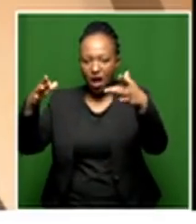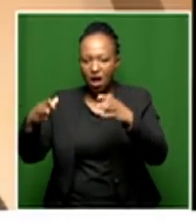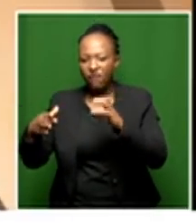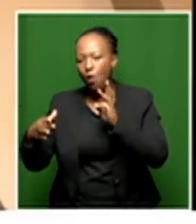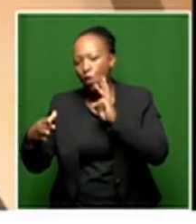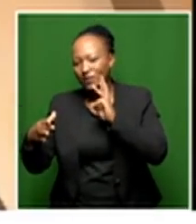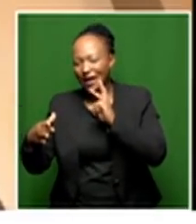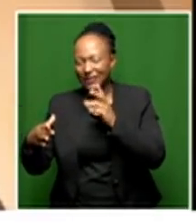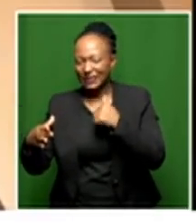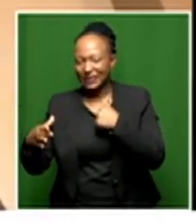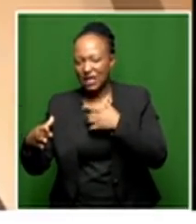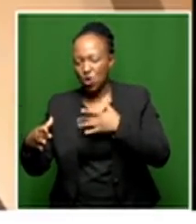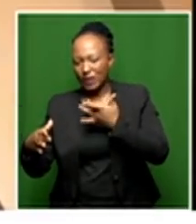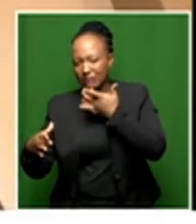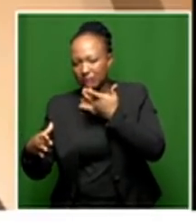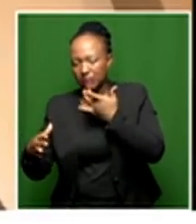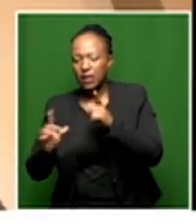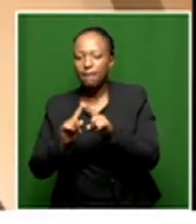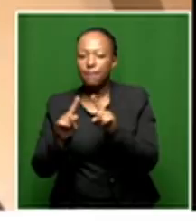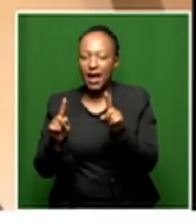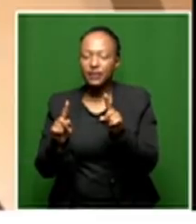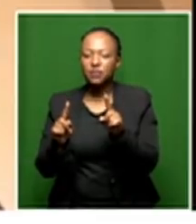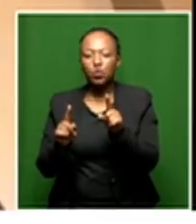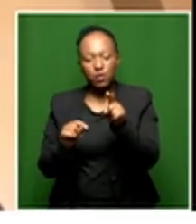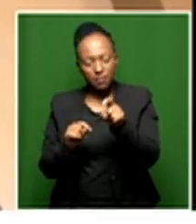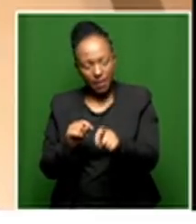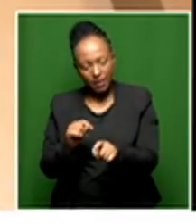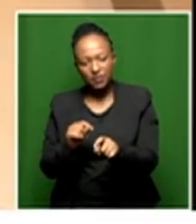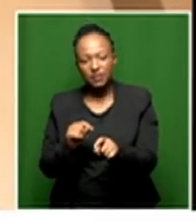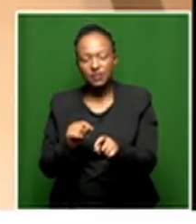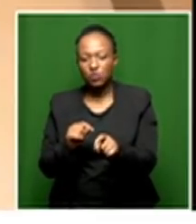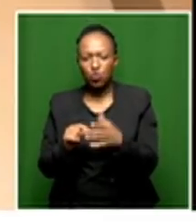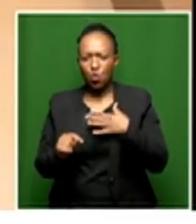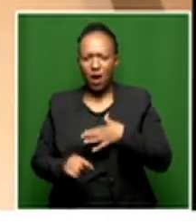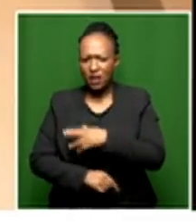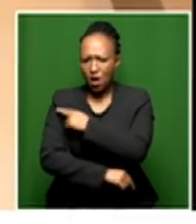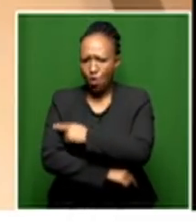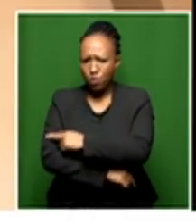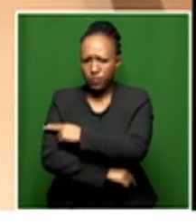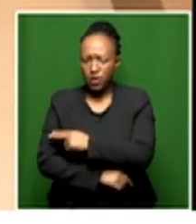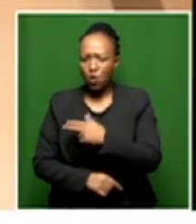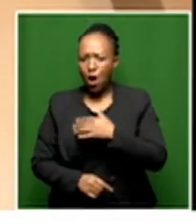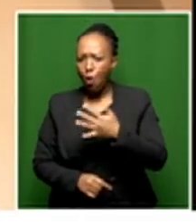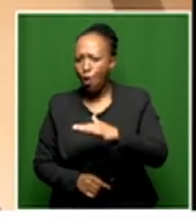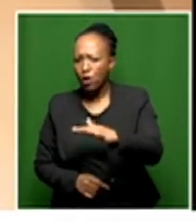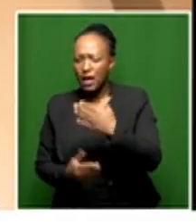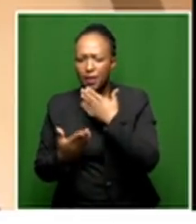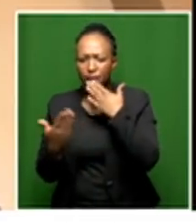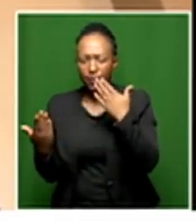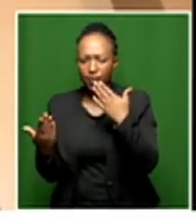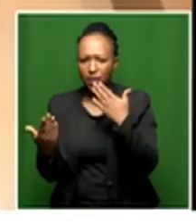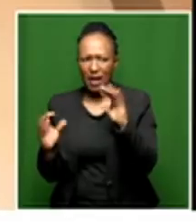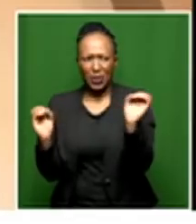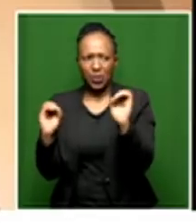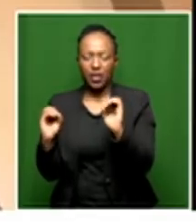ideal, but I think at least we should not have a hospital that does not have water at